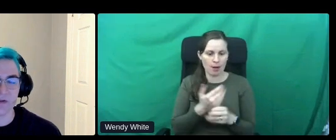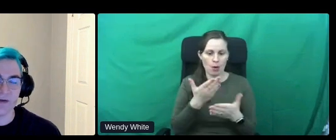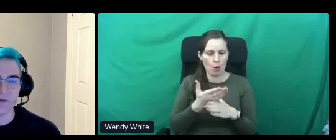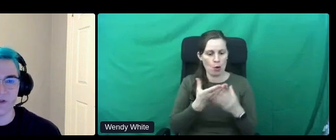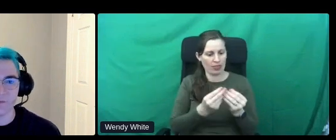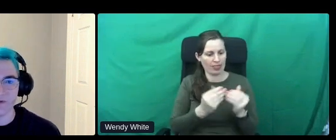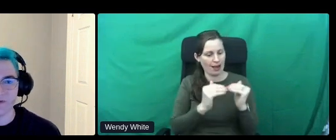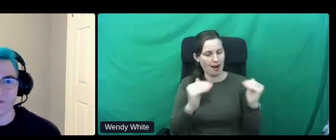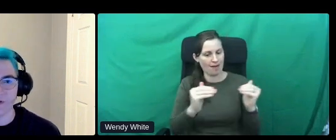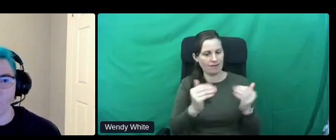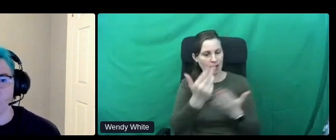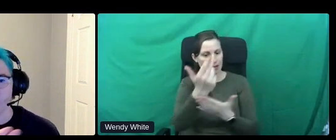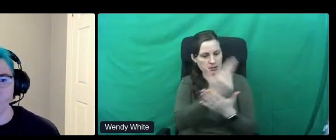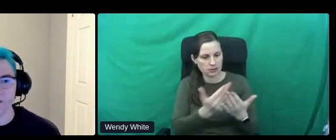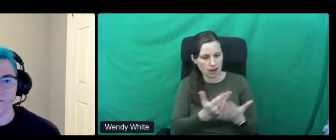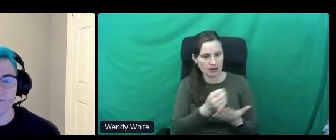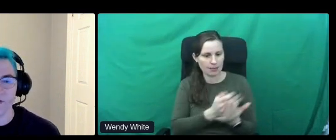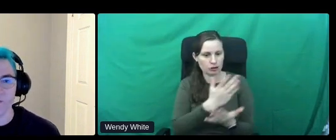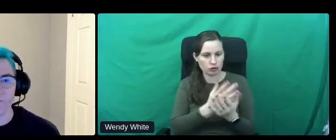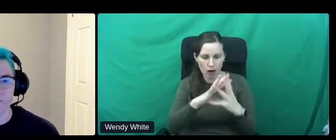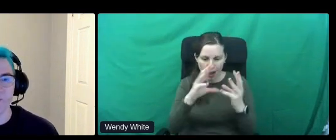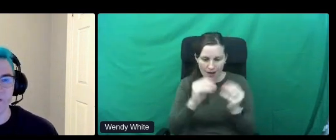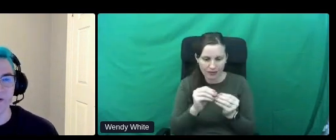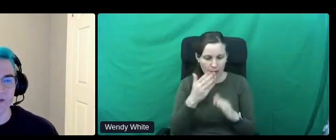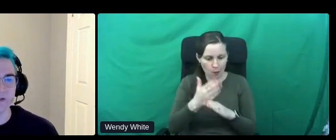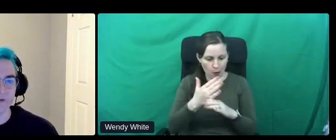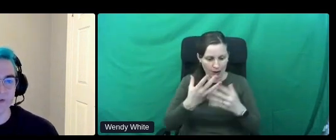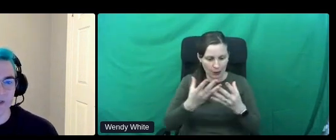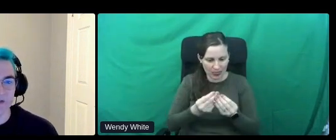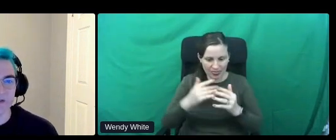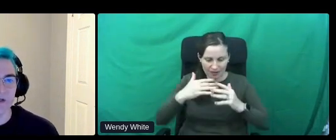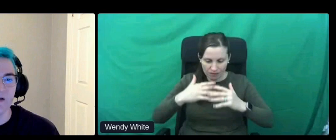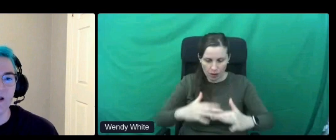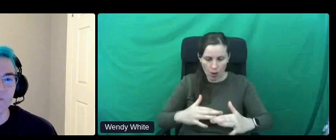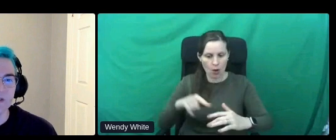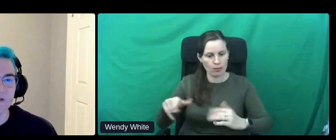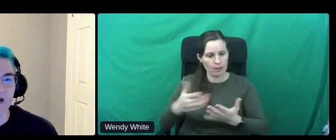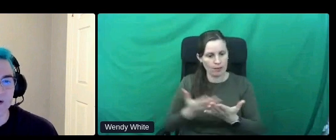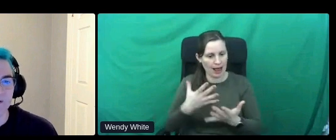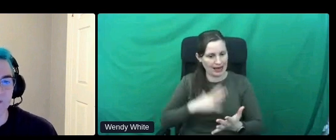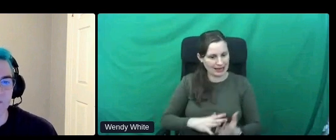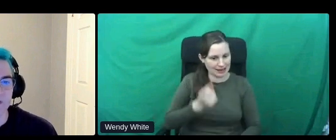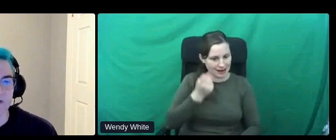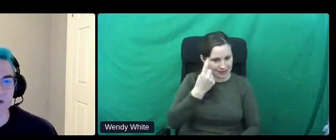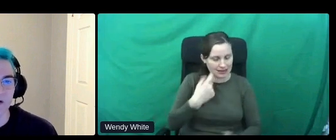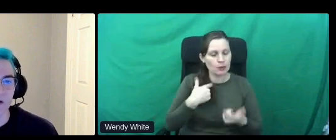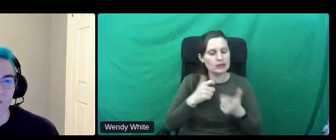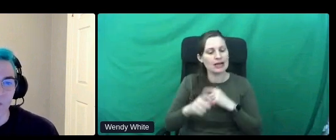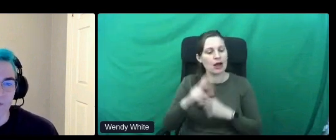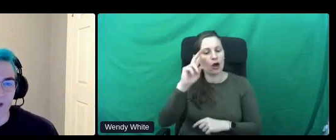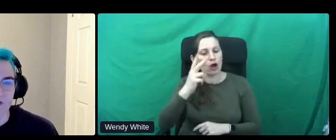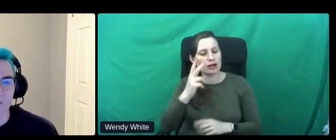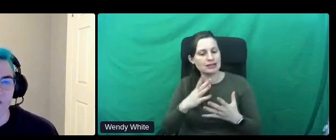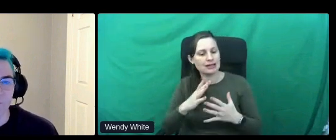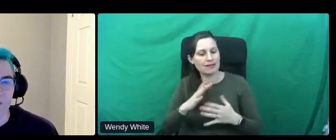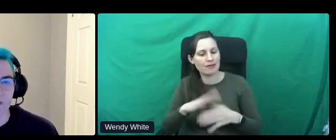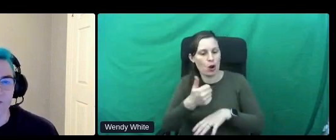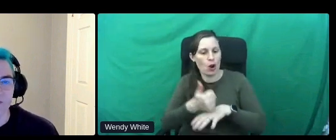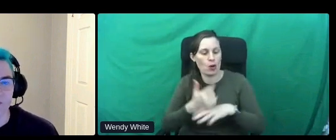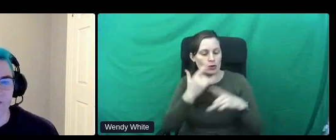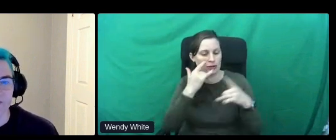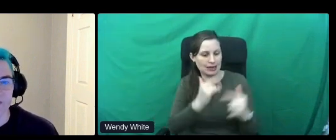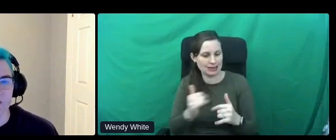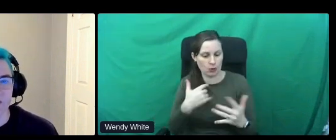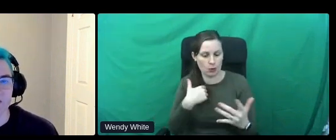making sure that everything was working within the flow of what the player needed to understand. And we did cognitive load testing, where we actually were comparing